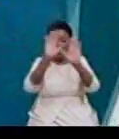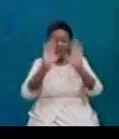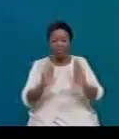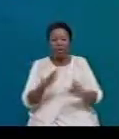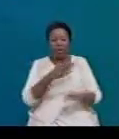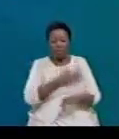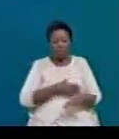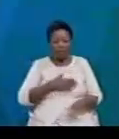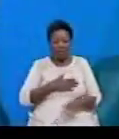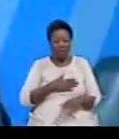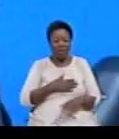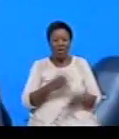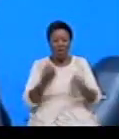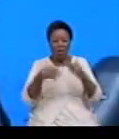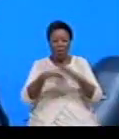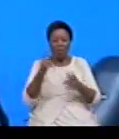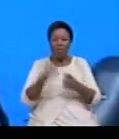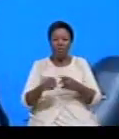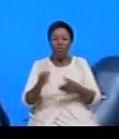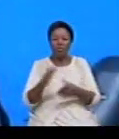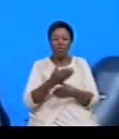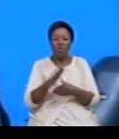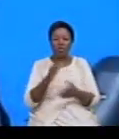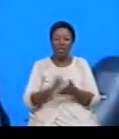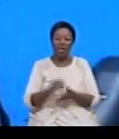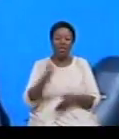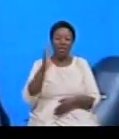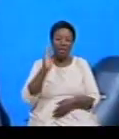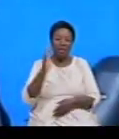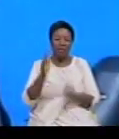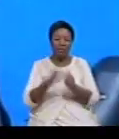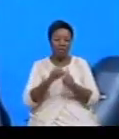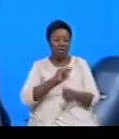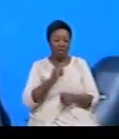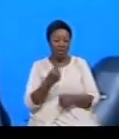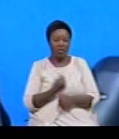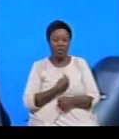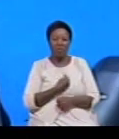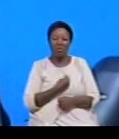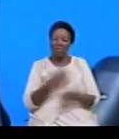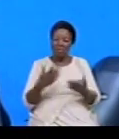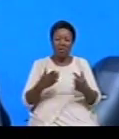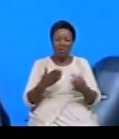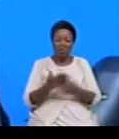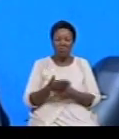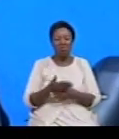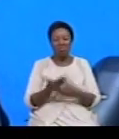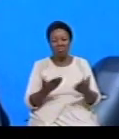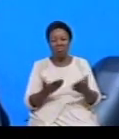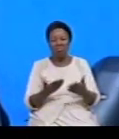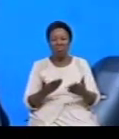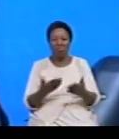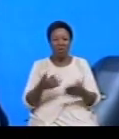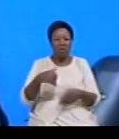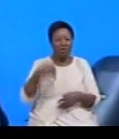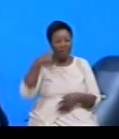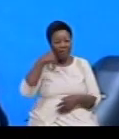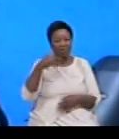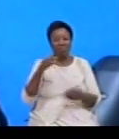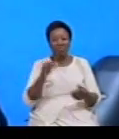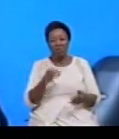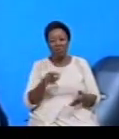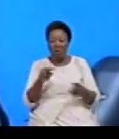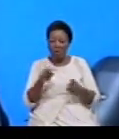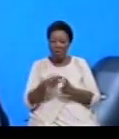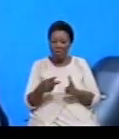WhatsApp number being displayed or testimony link on the screen. You can also